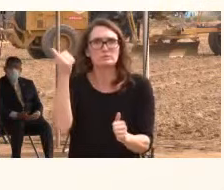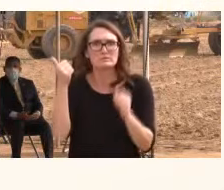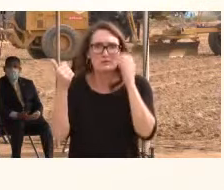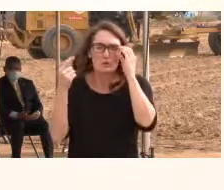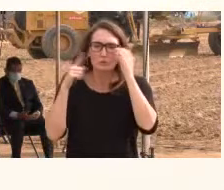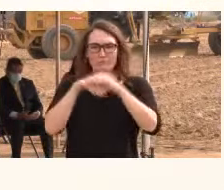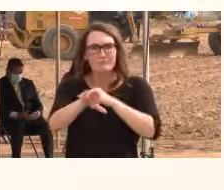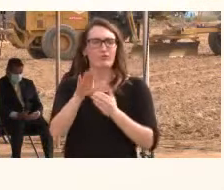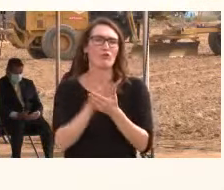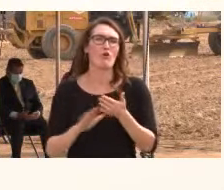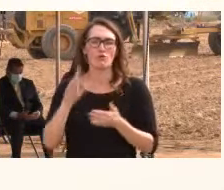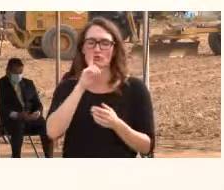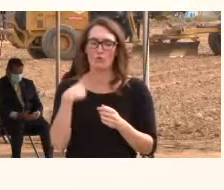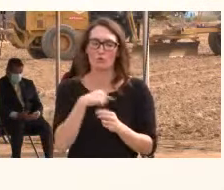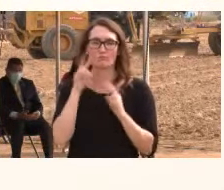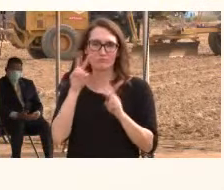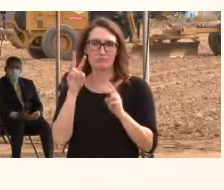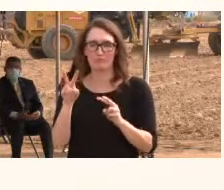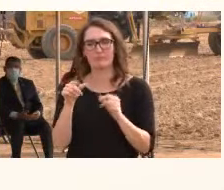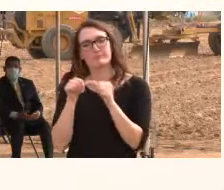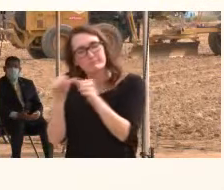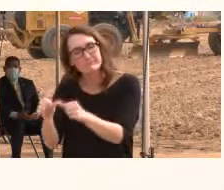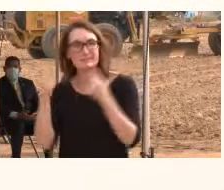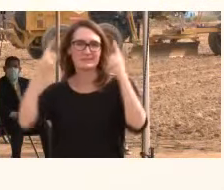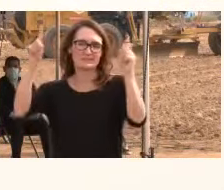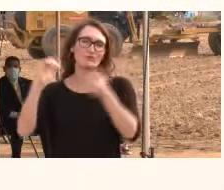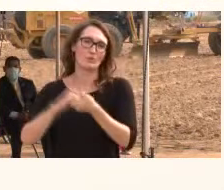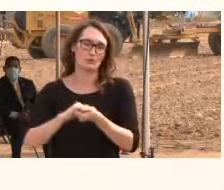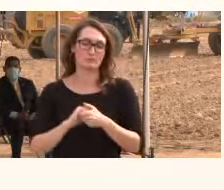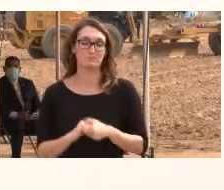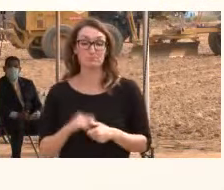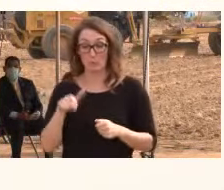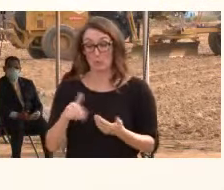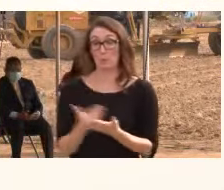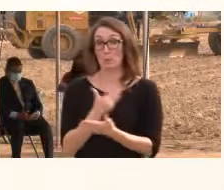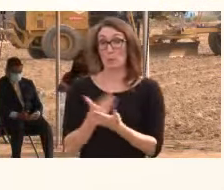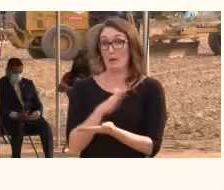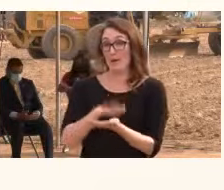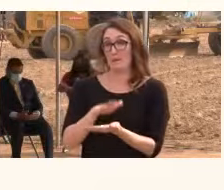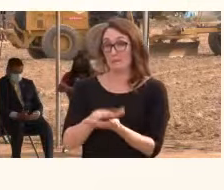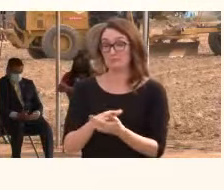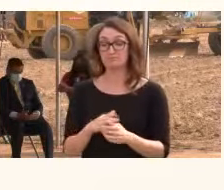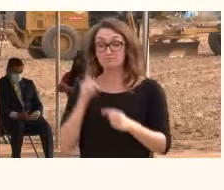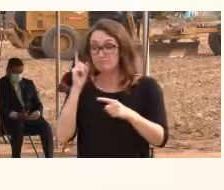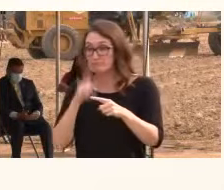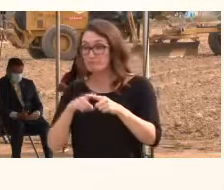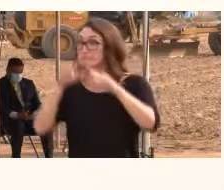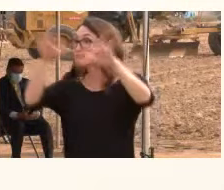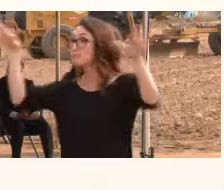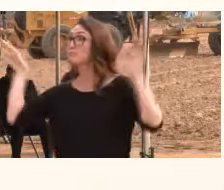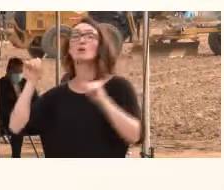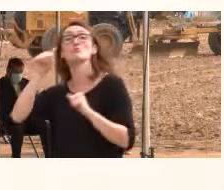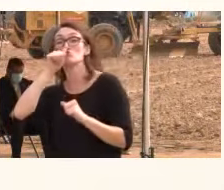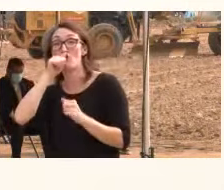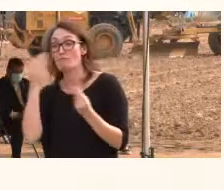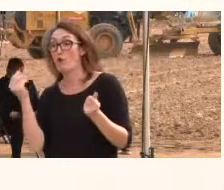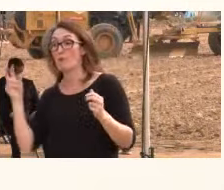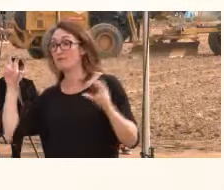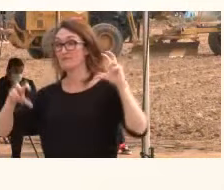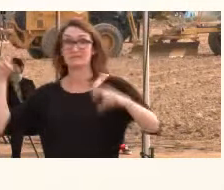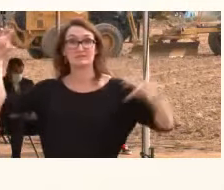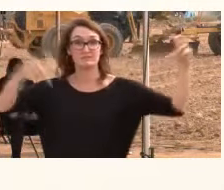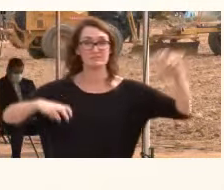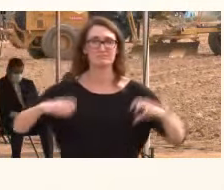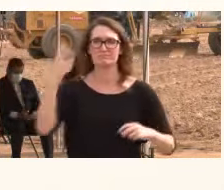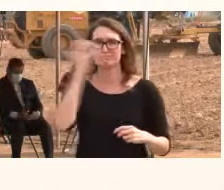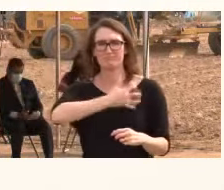a continuing successful partnership. This new campus and the surrounding private property investment represents